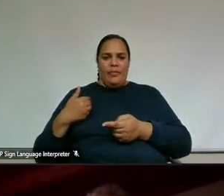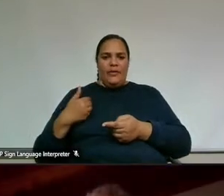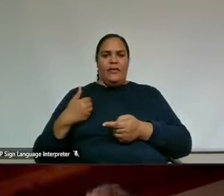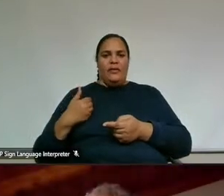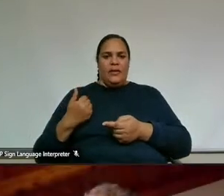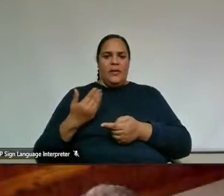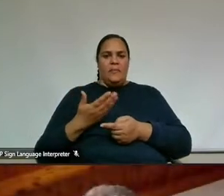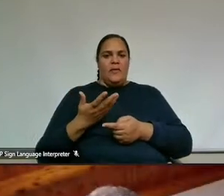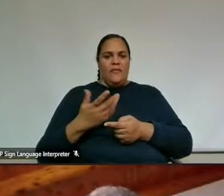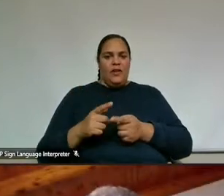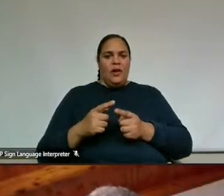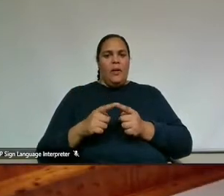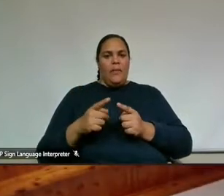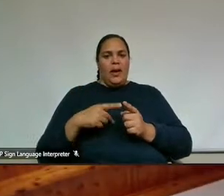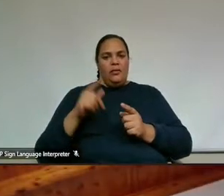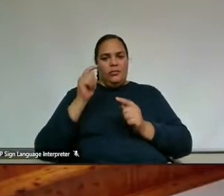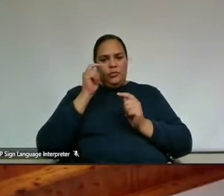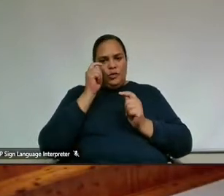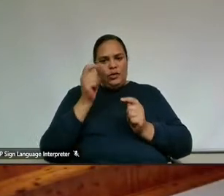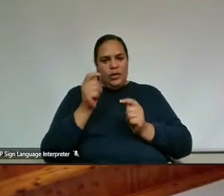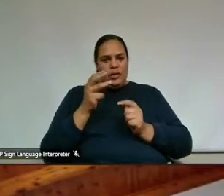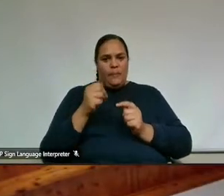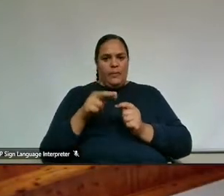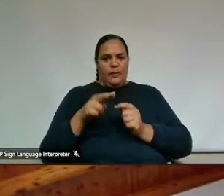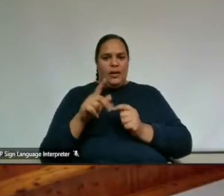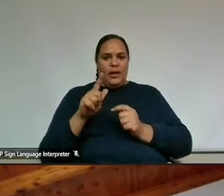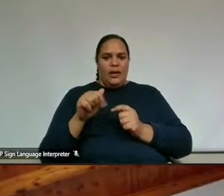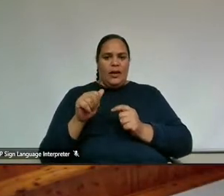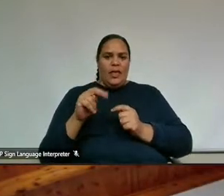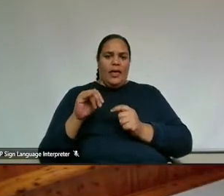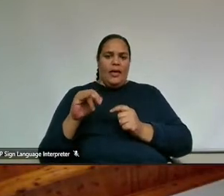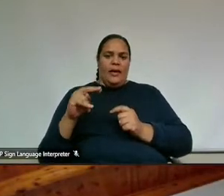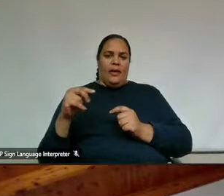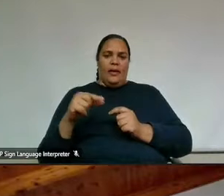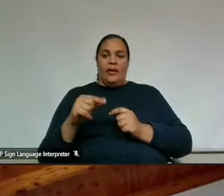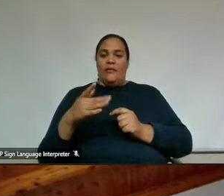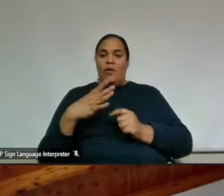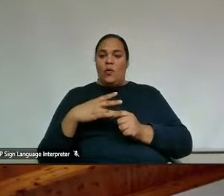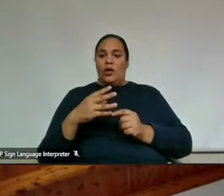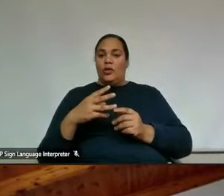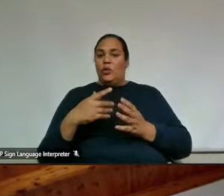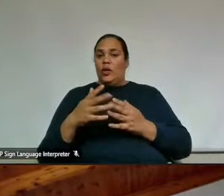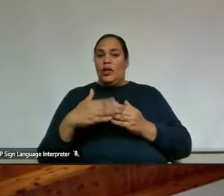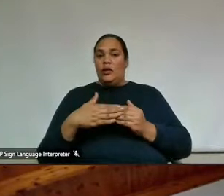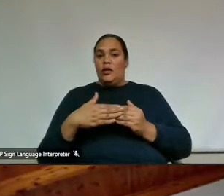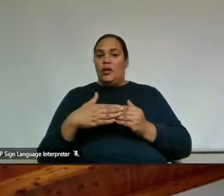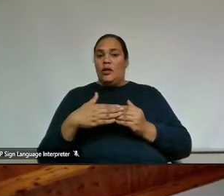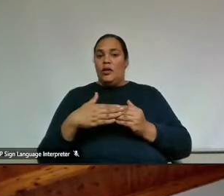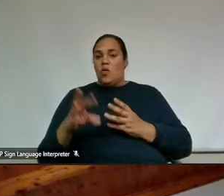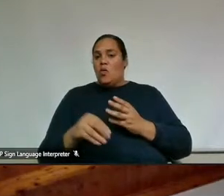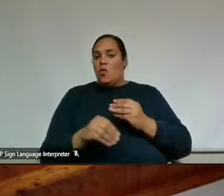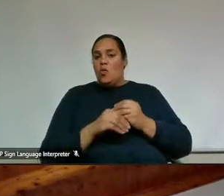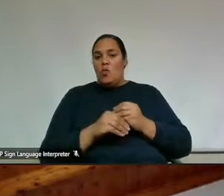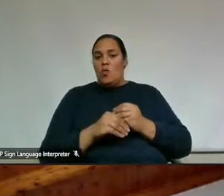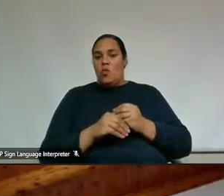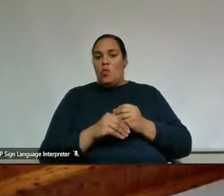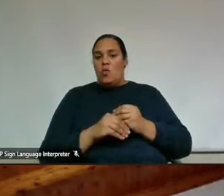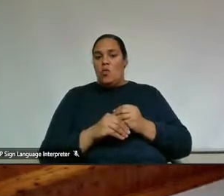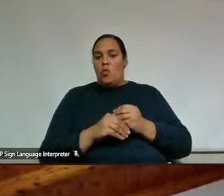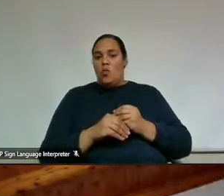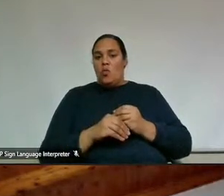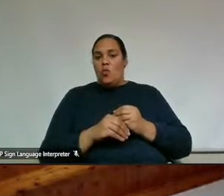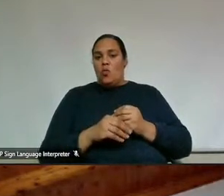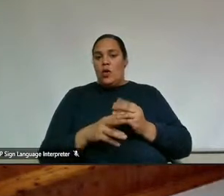would like to recognize Mr. Lang if you wish to make any further sort